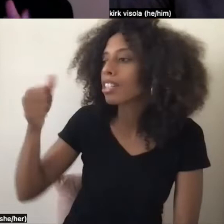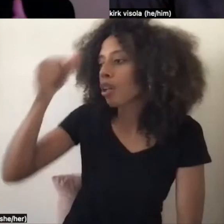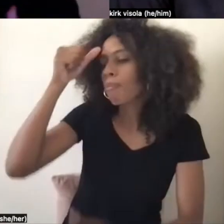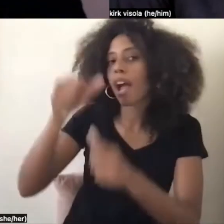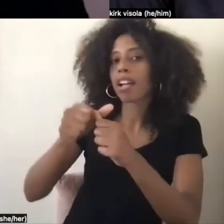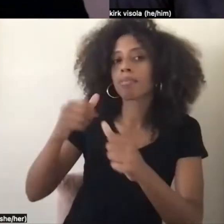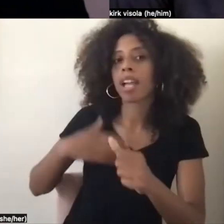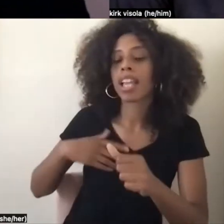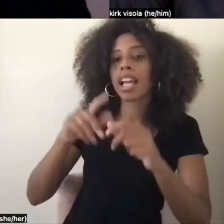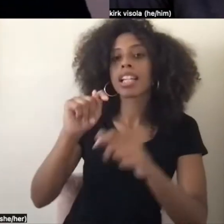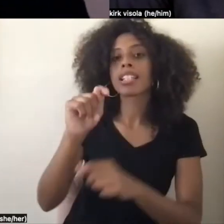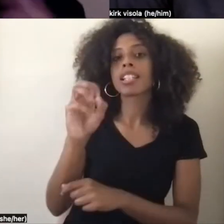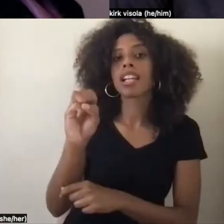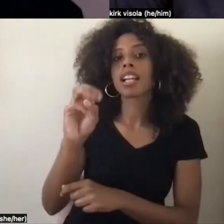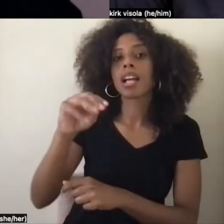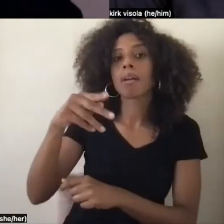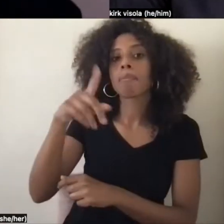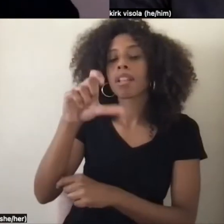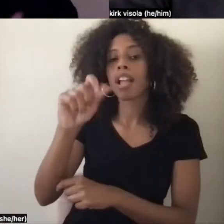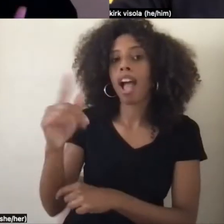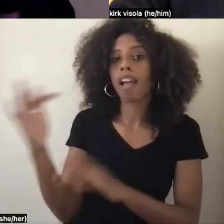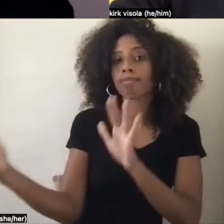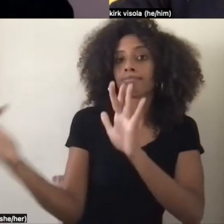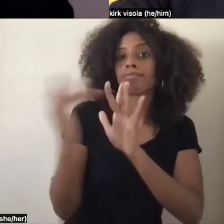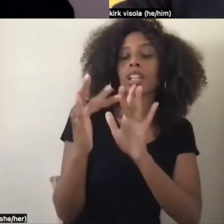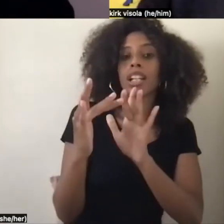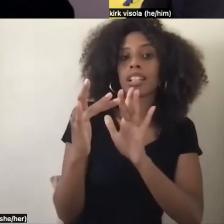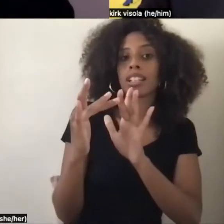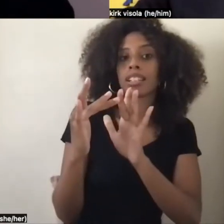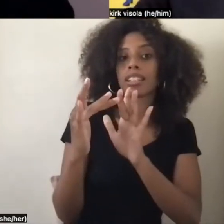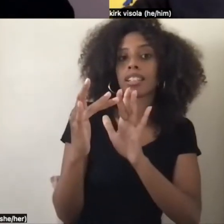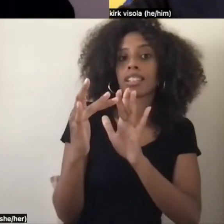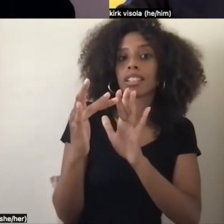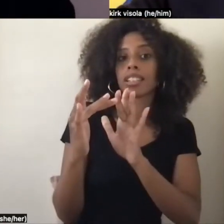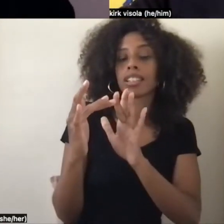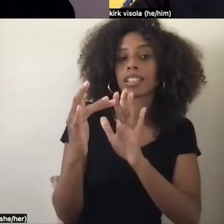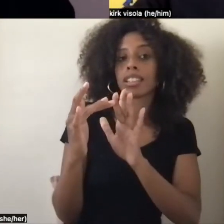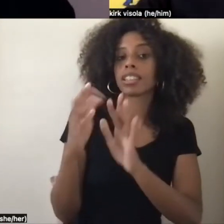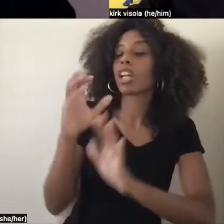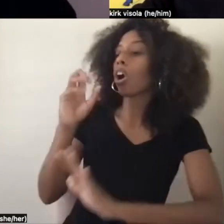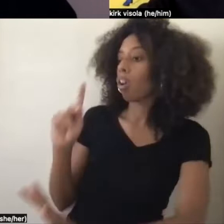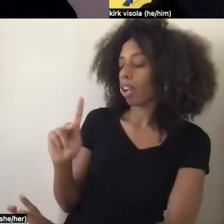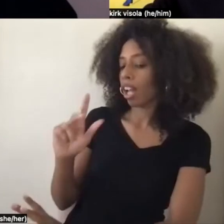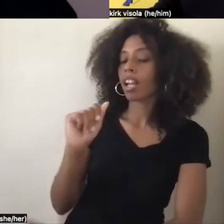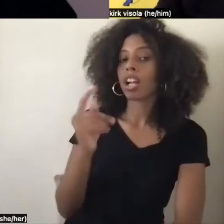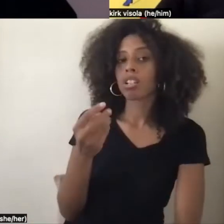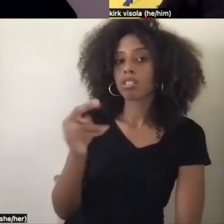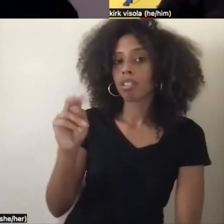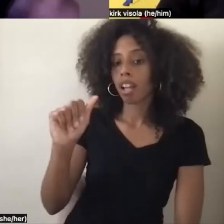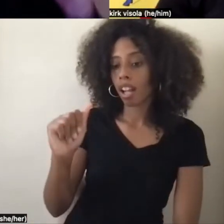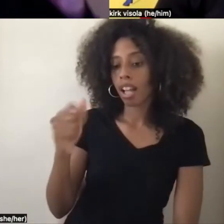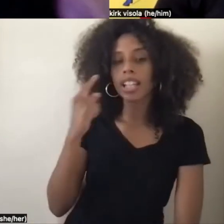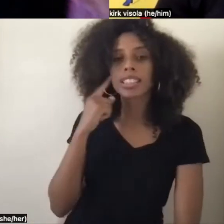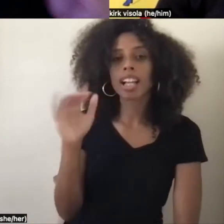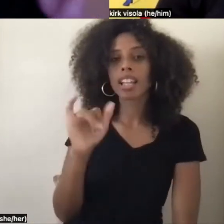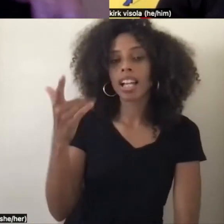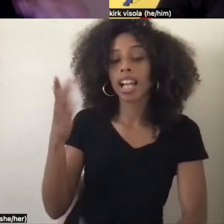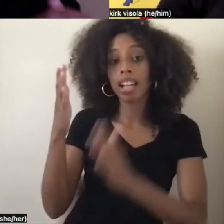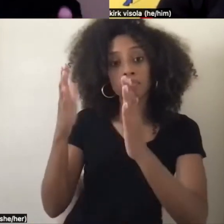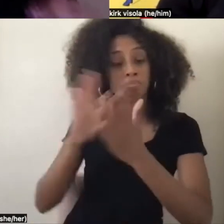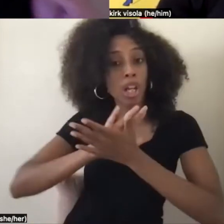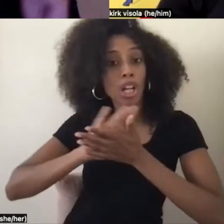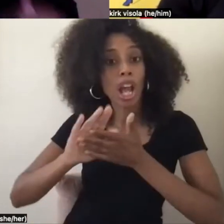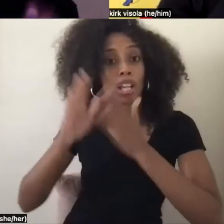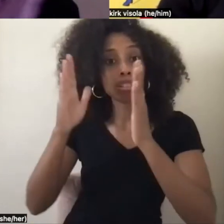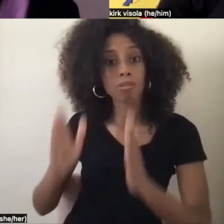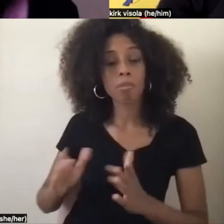set up when anyone reaches out for anything, like, okay, Katrina, they sound like a nice person, but we do have fucking